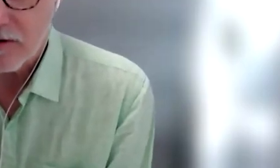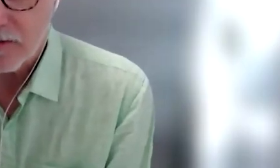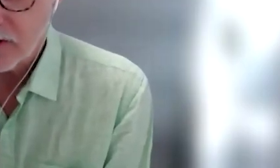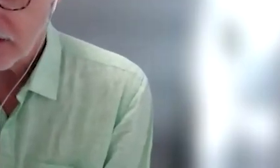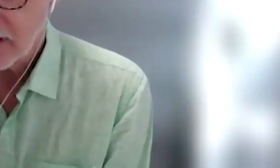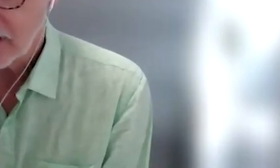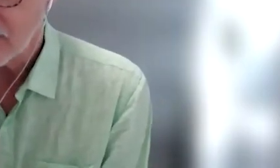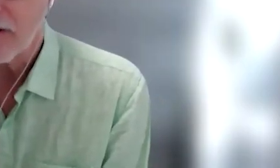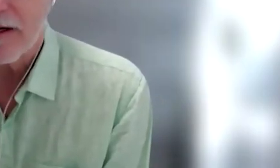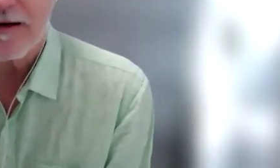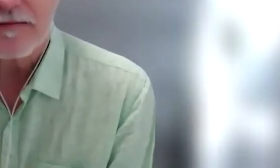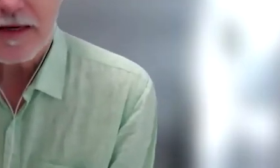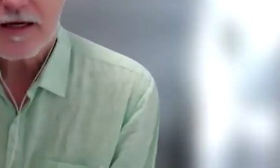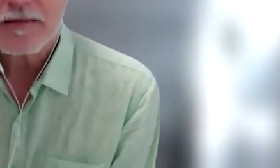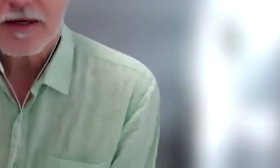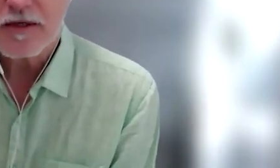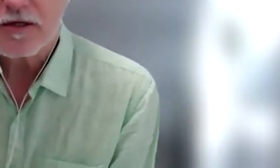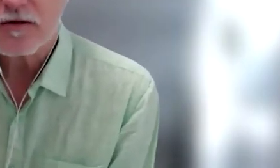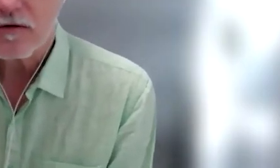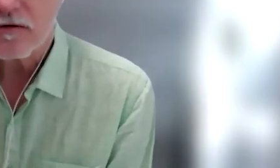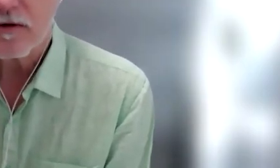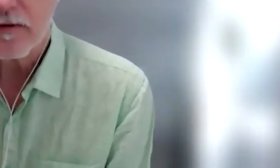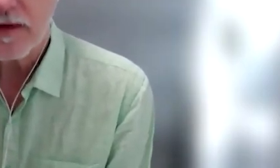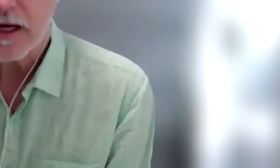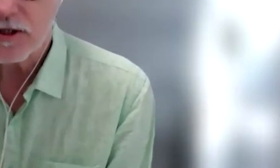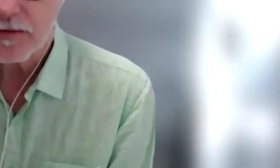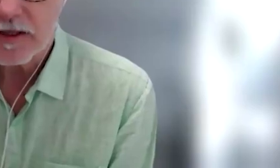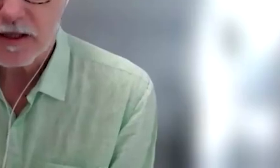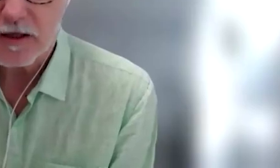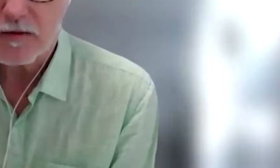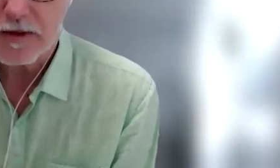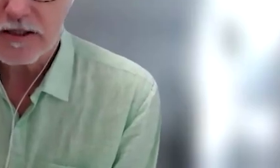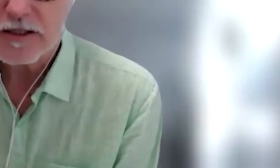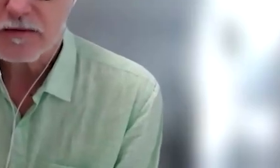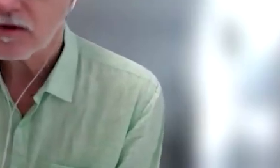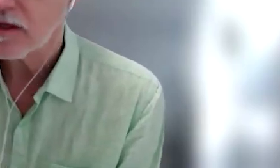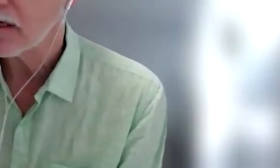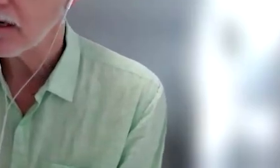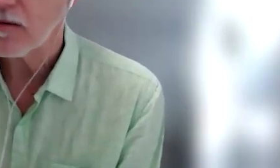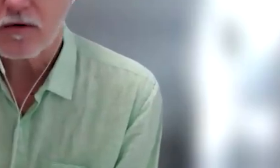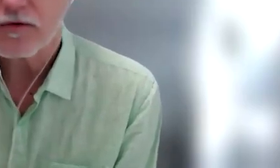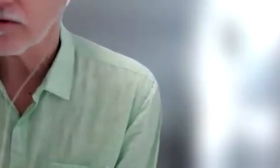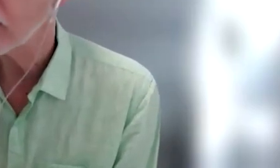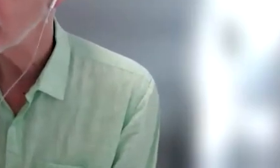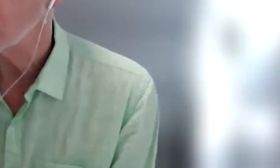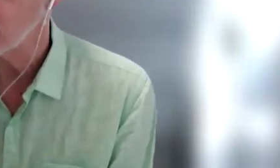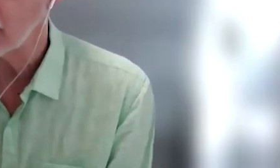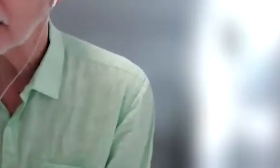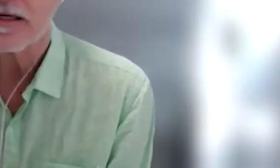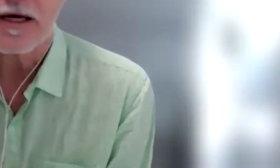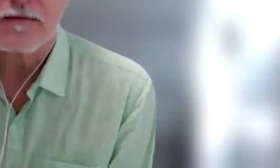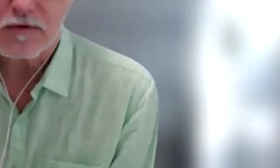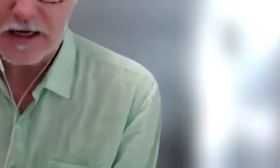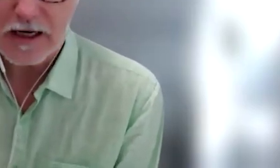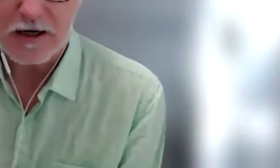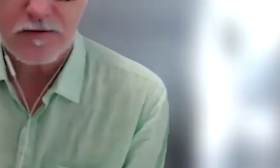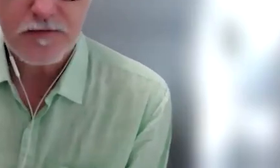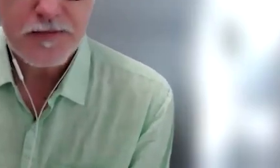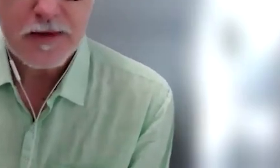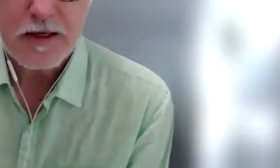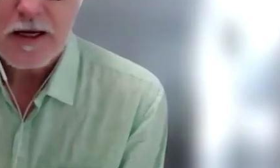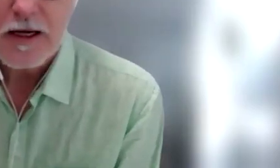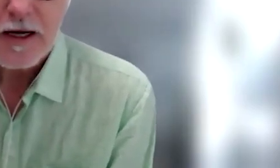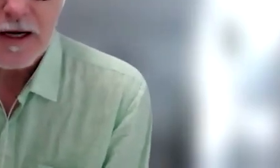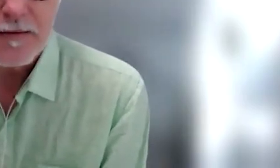gender neutral person. I look like a male, but I'm a gender neutral from the LGBTQ plus community. I'm older, white, have gray